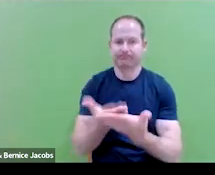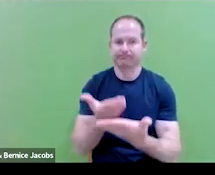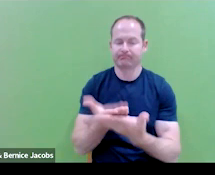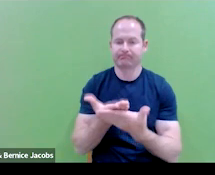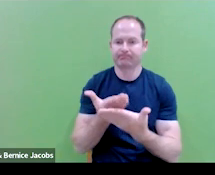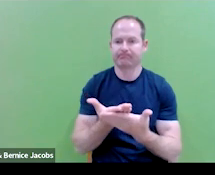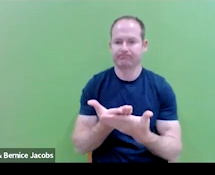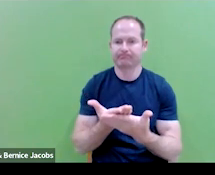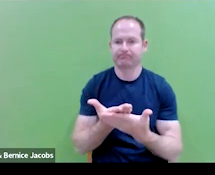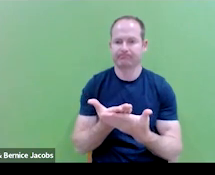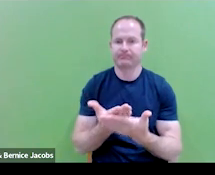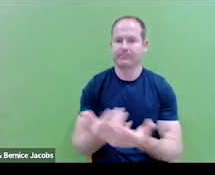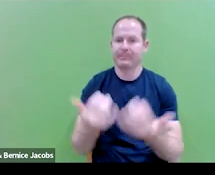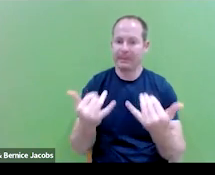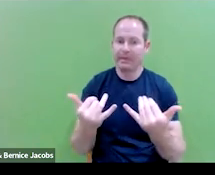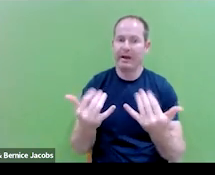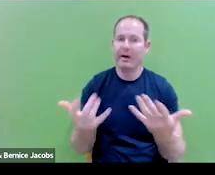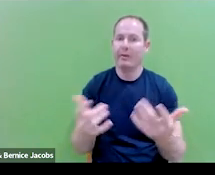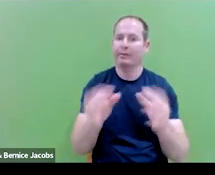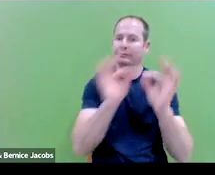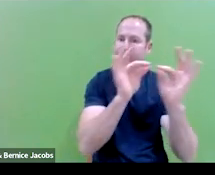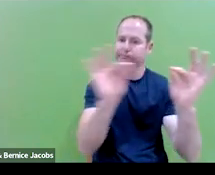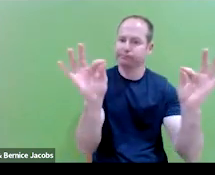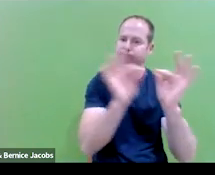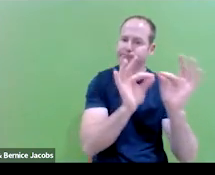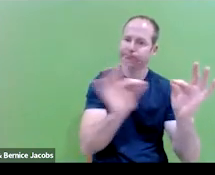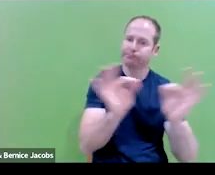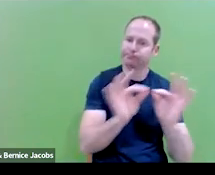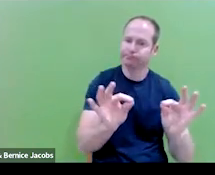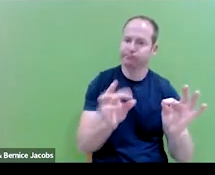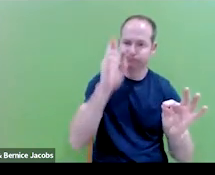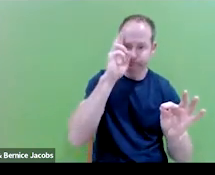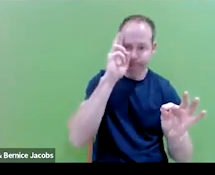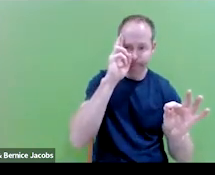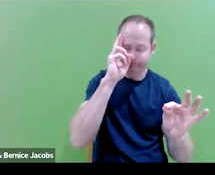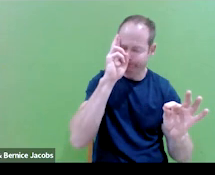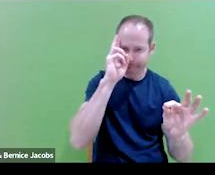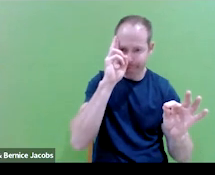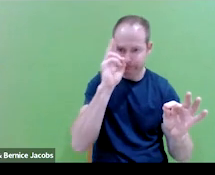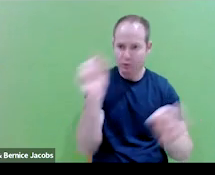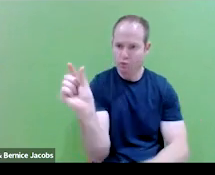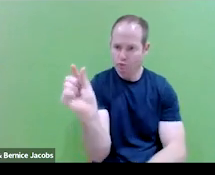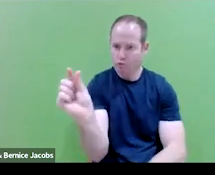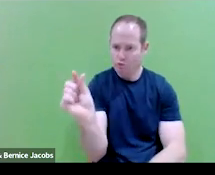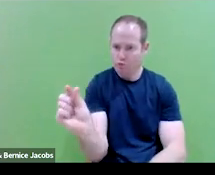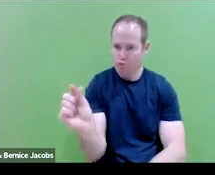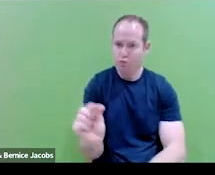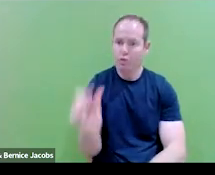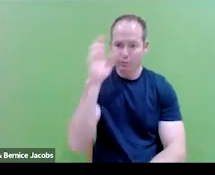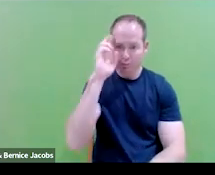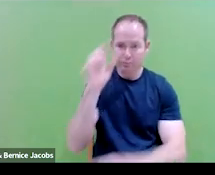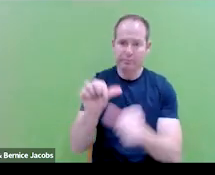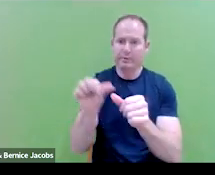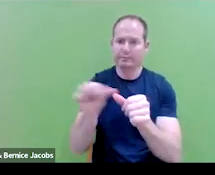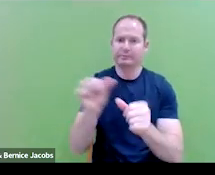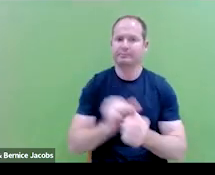what it is to remember the actual whole sentences involved with each of the principles and their numbers. So what does that